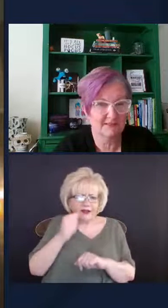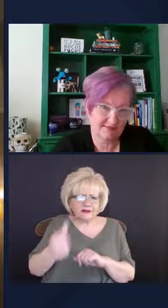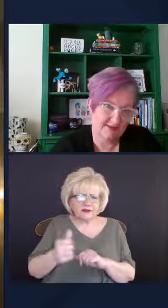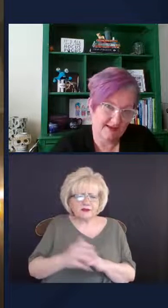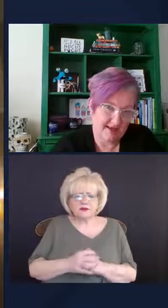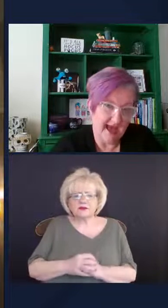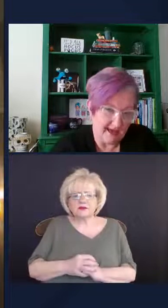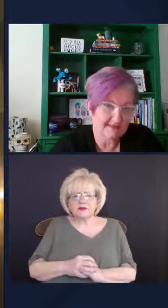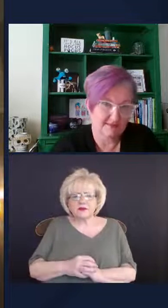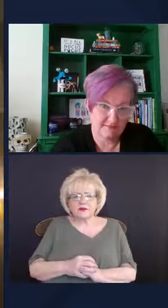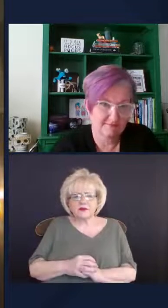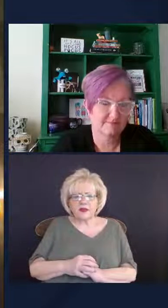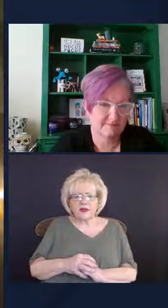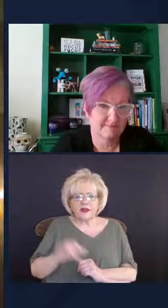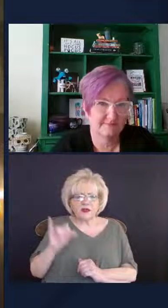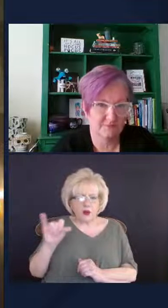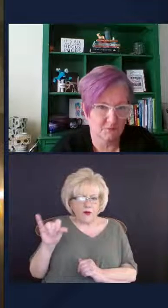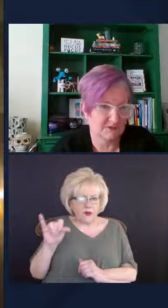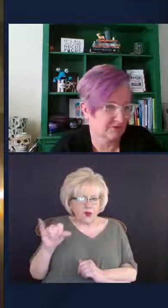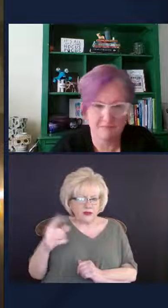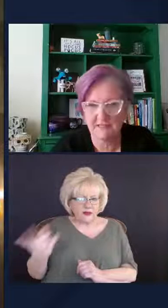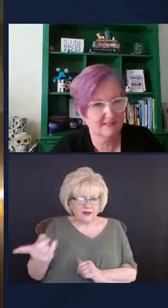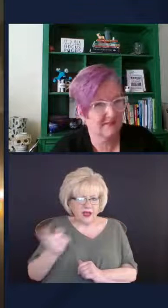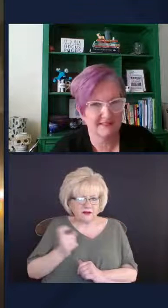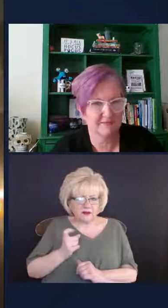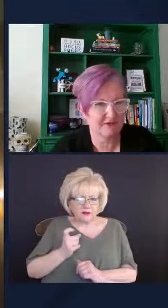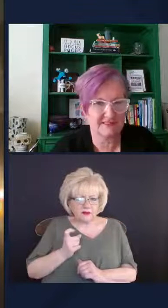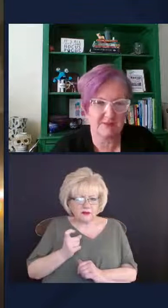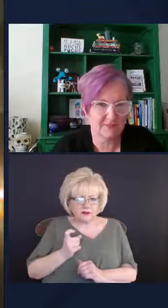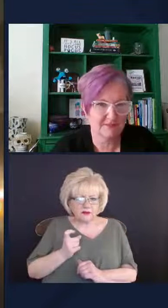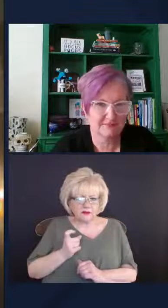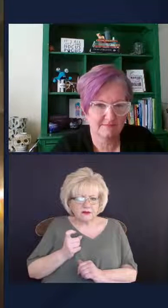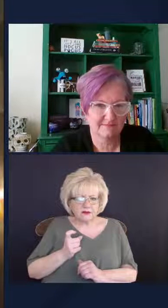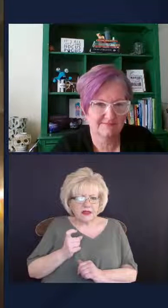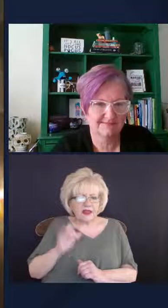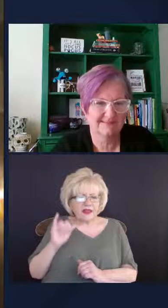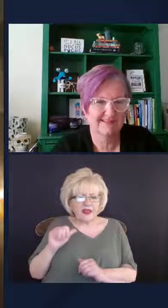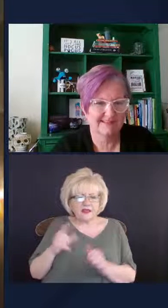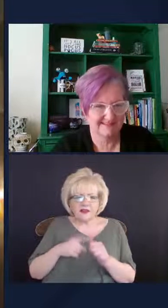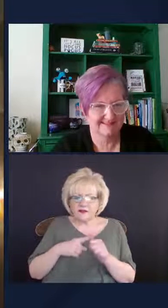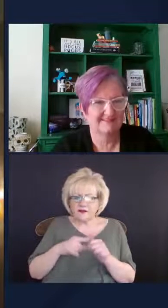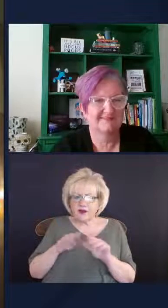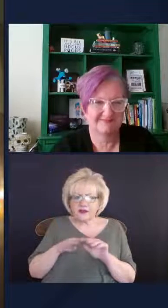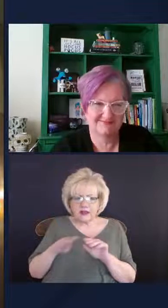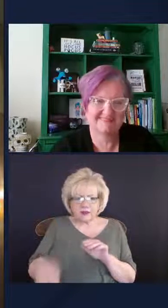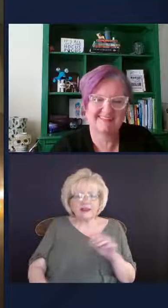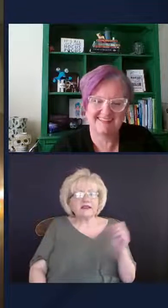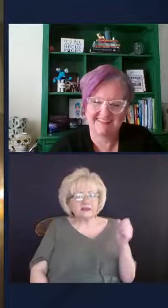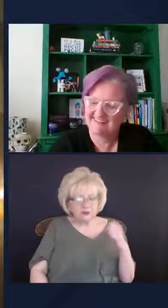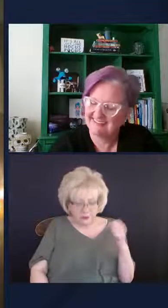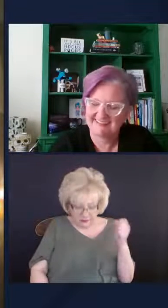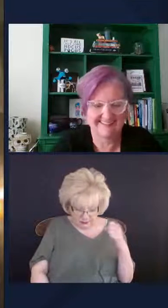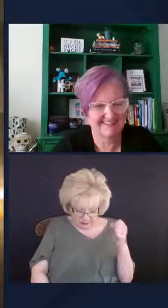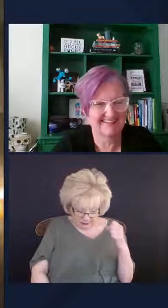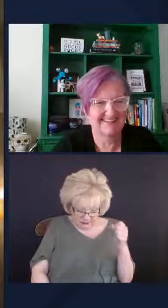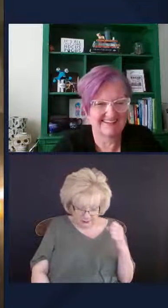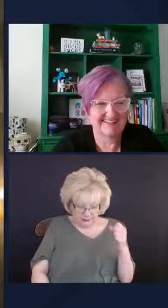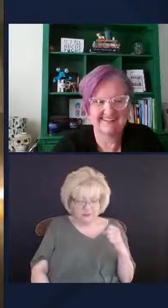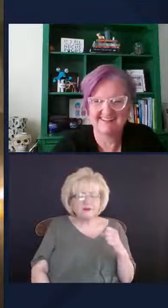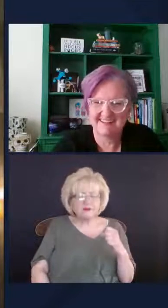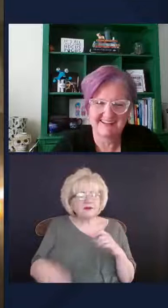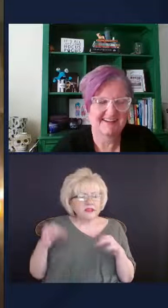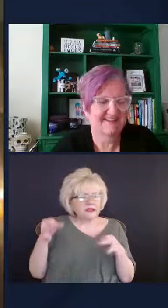of course have asked, which is a first step. Yeah, yeah, definitely